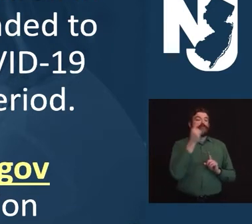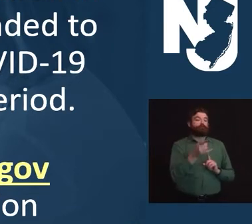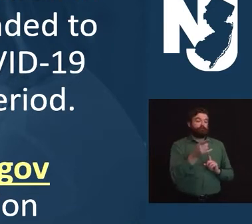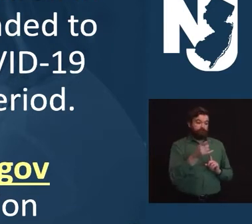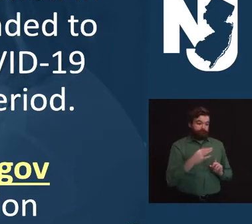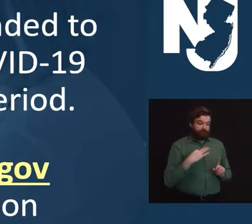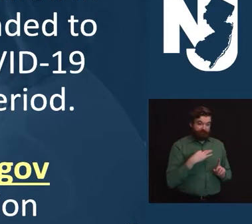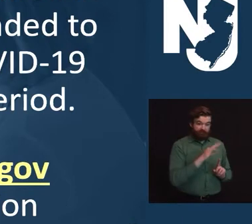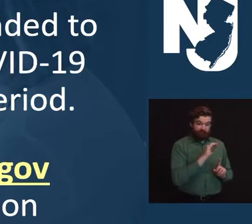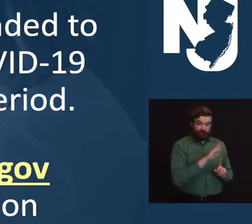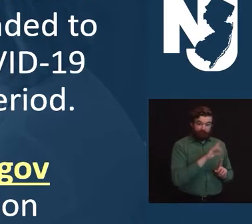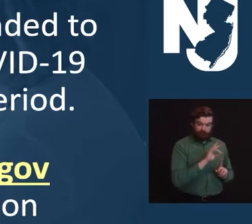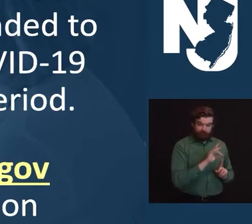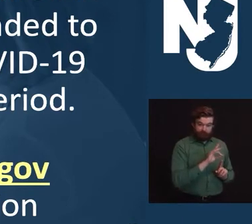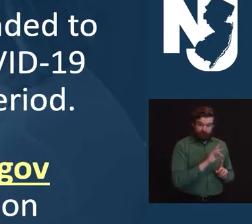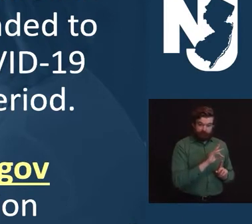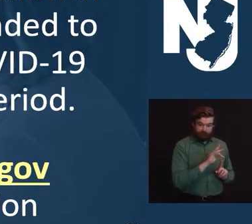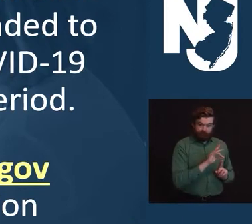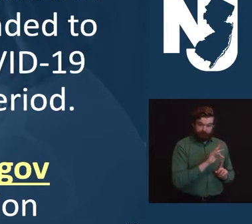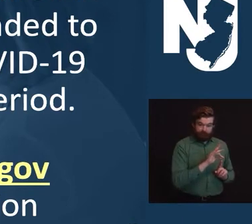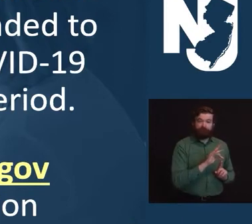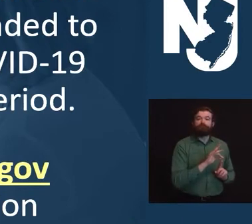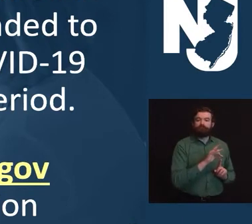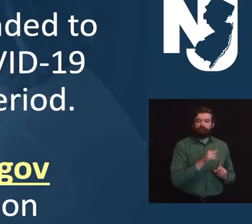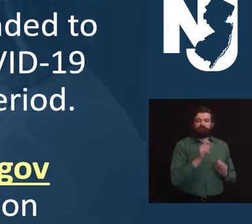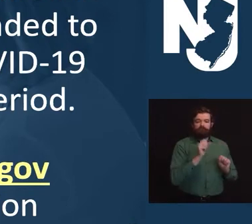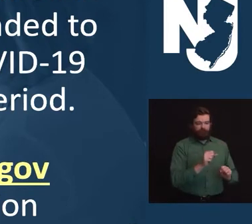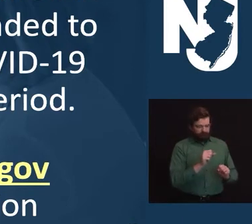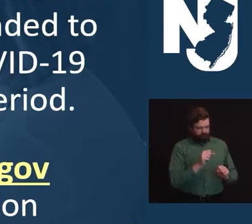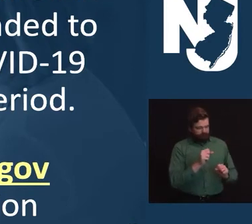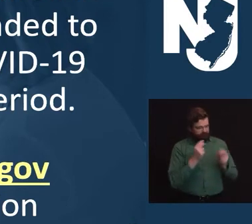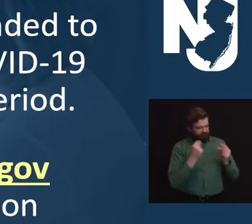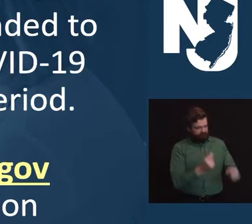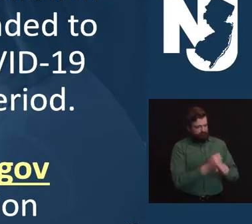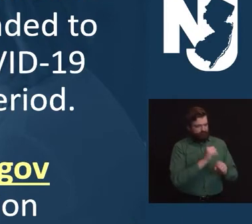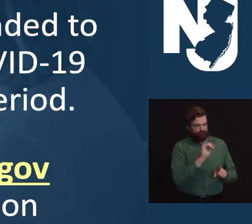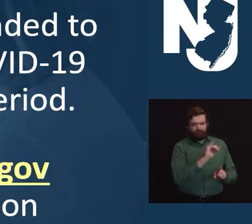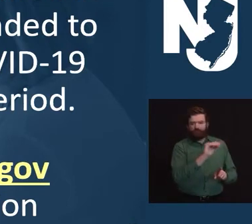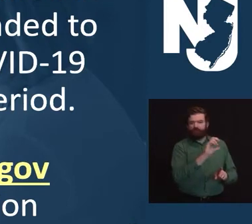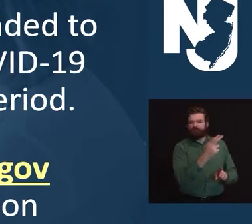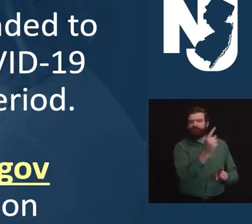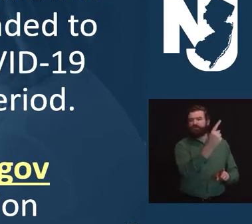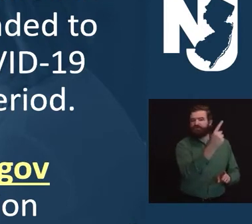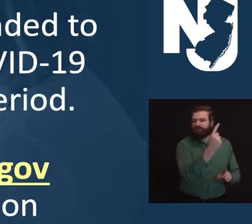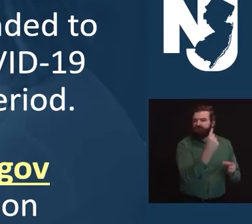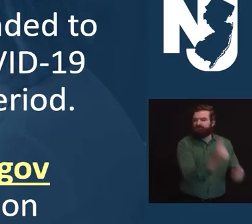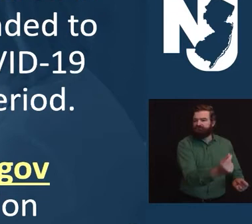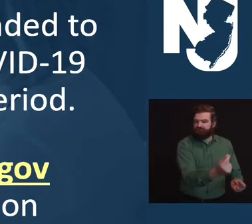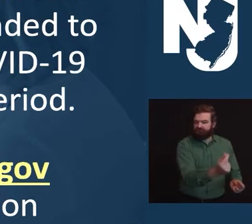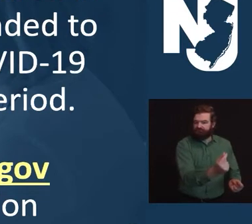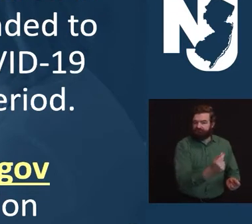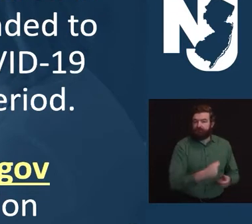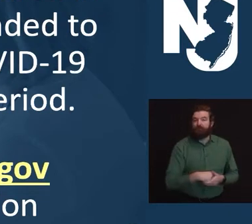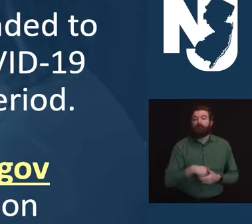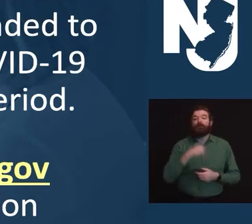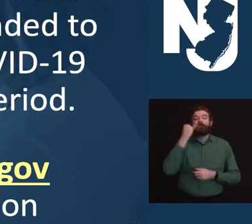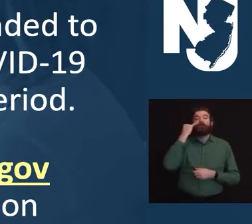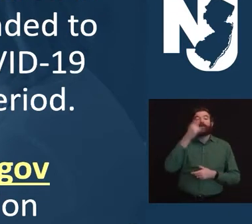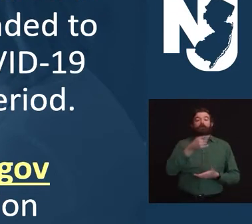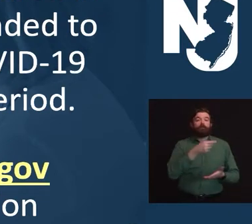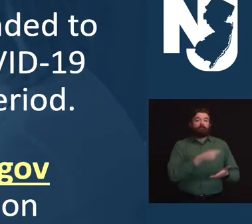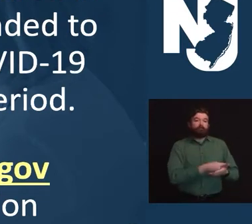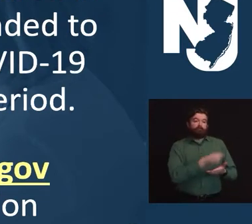effect on the first day of the subsequent month. And a reminder that when you purchase through our state marketplace, you may qualify